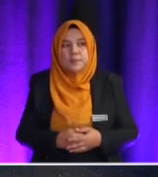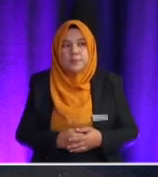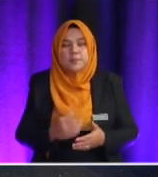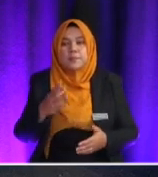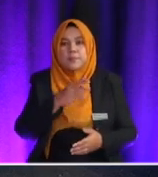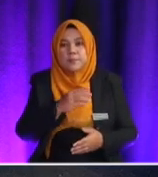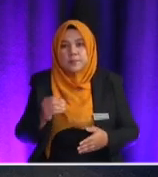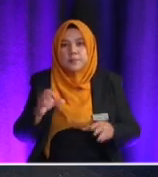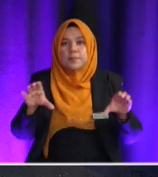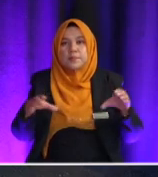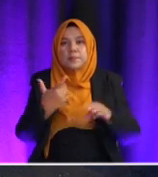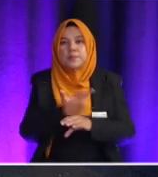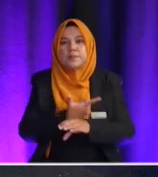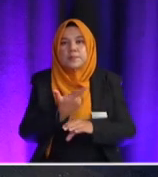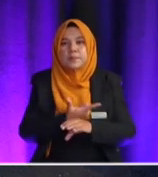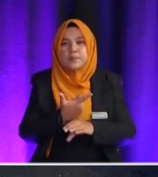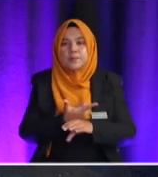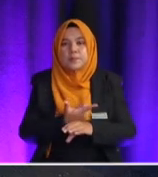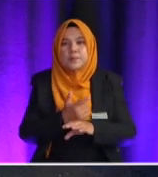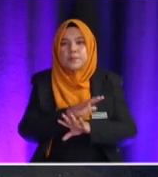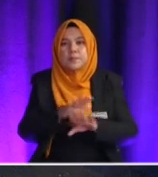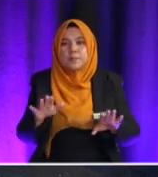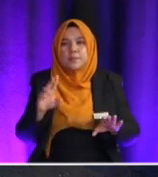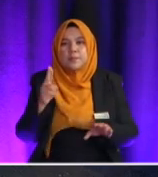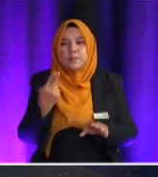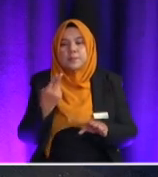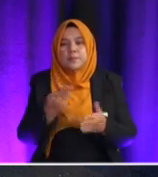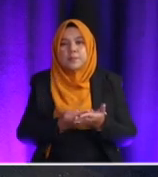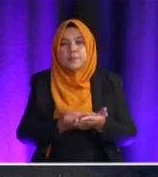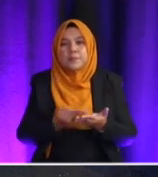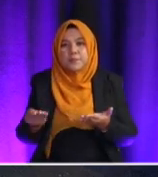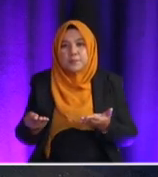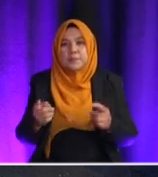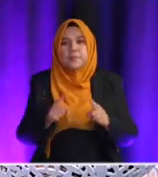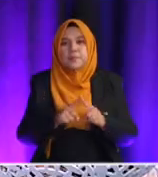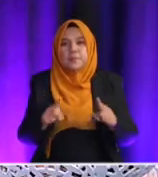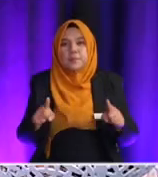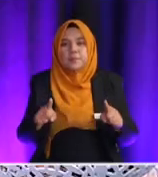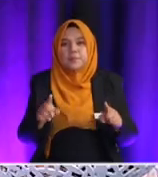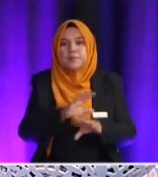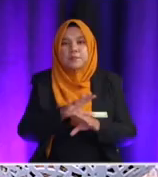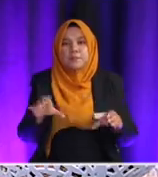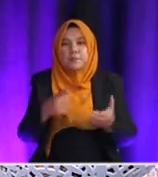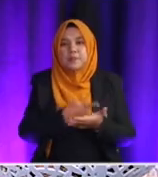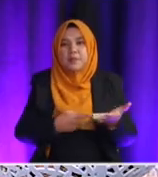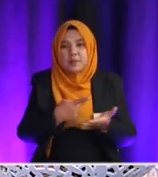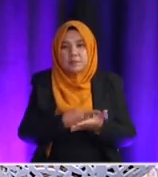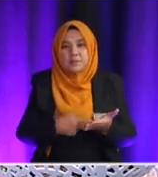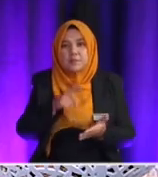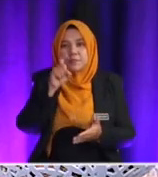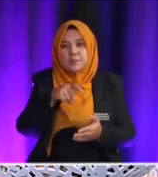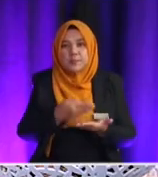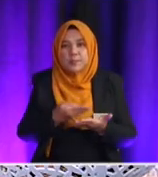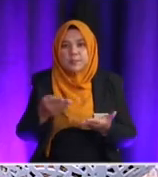the practices. You don't just buy and do nothing. Don't leave it out in the dust. Do your exercises.